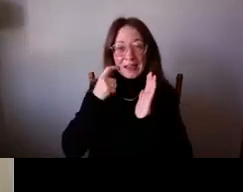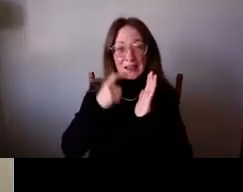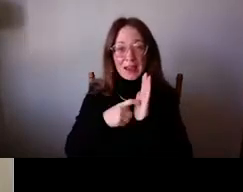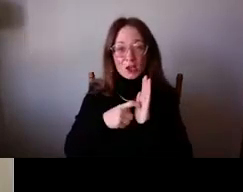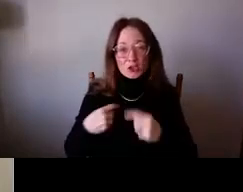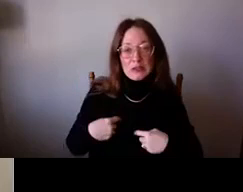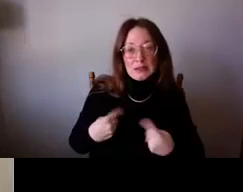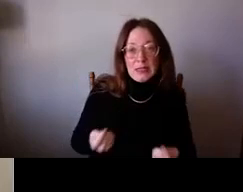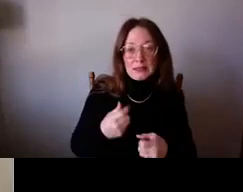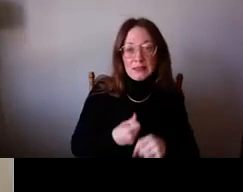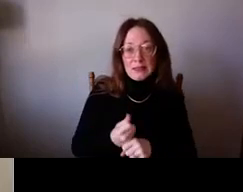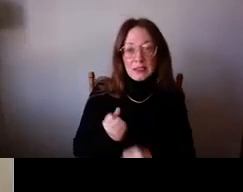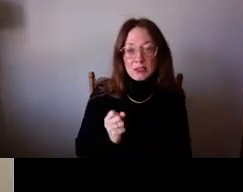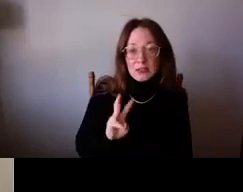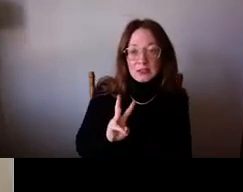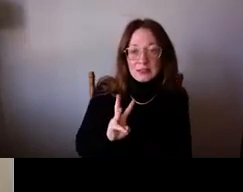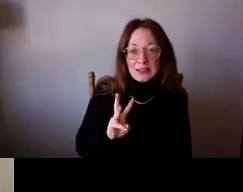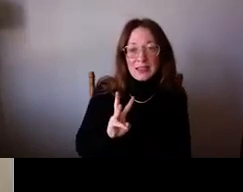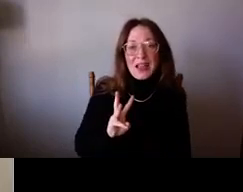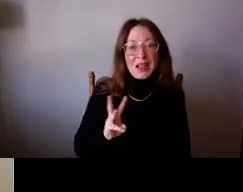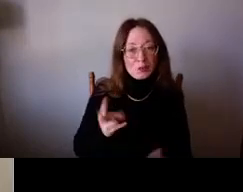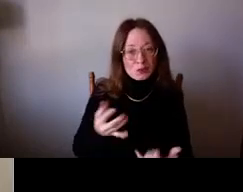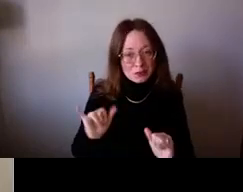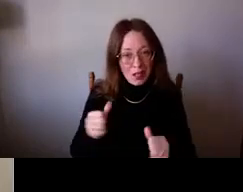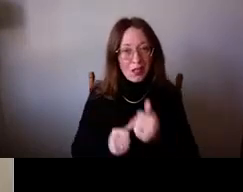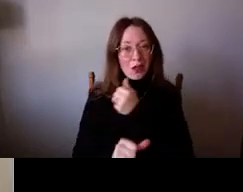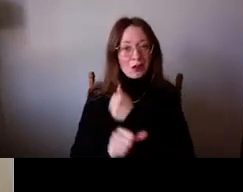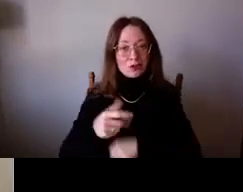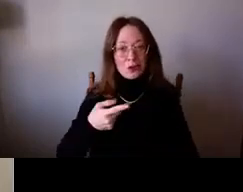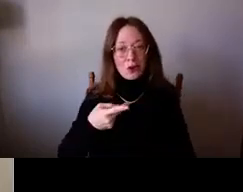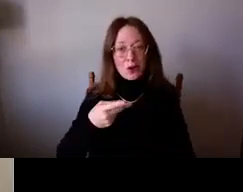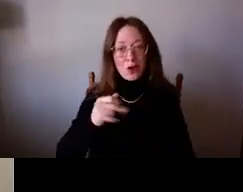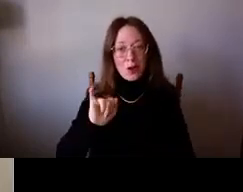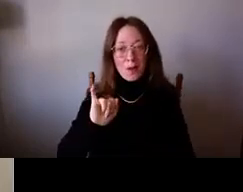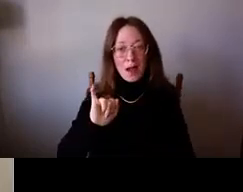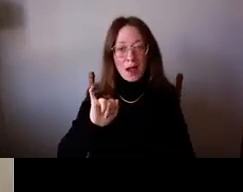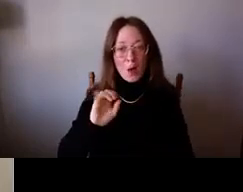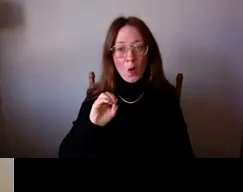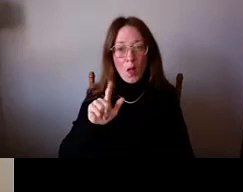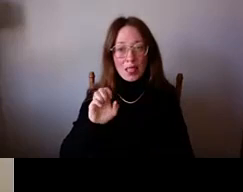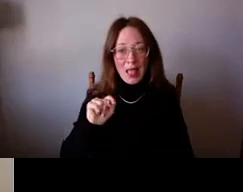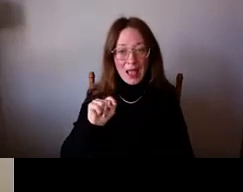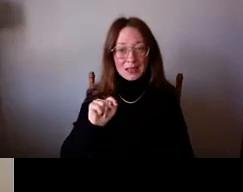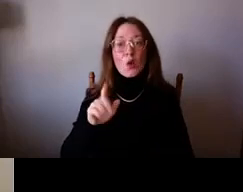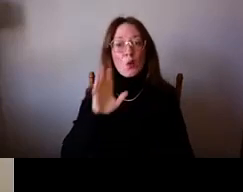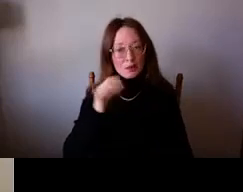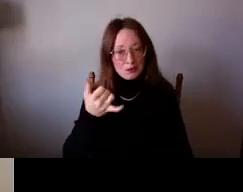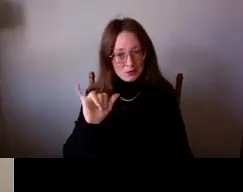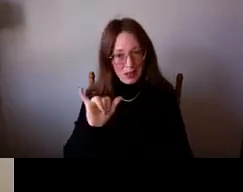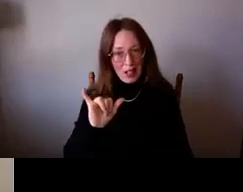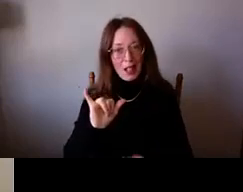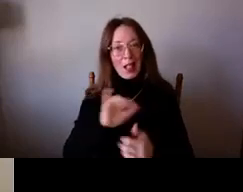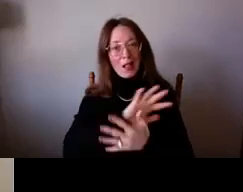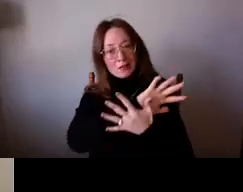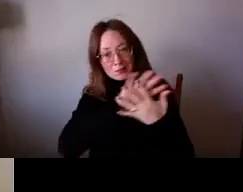It remained in pilot in 17, 18, and 19, and it will continue to be piloted in program year